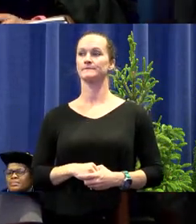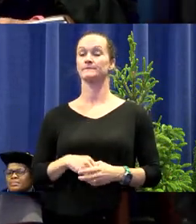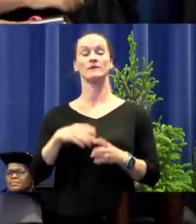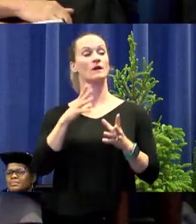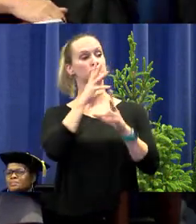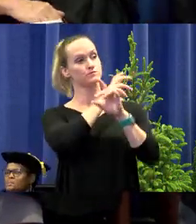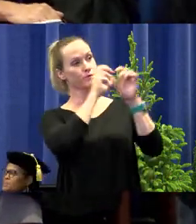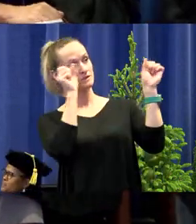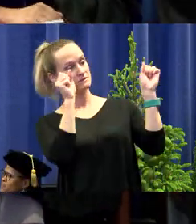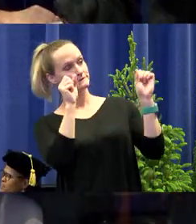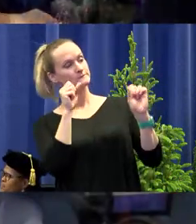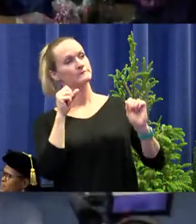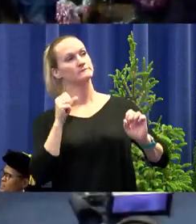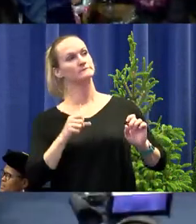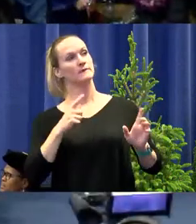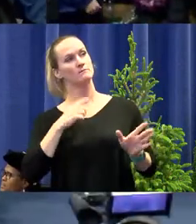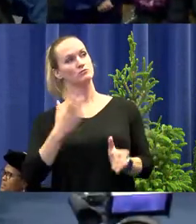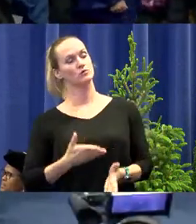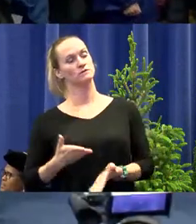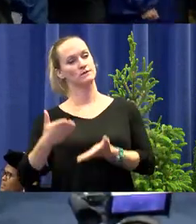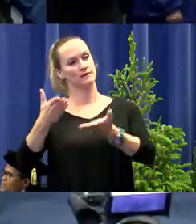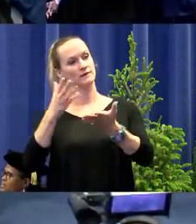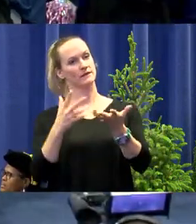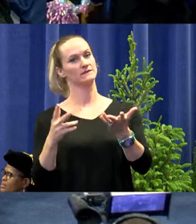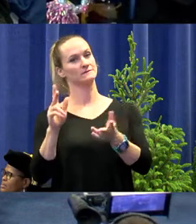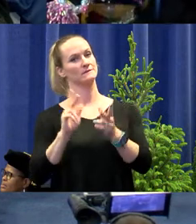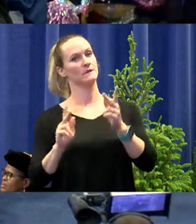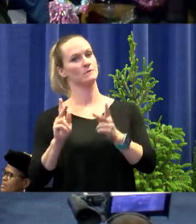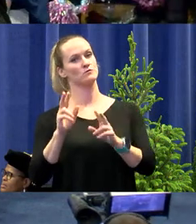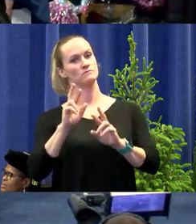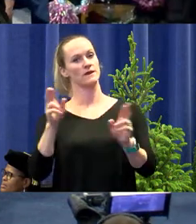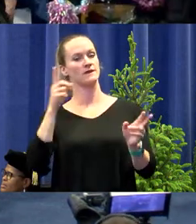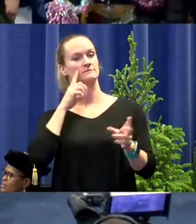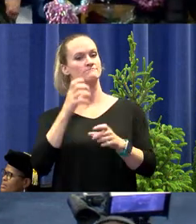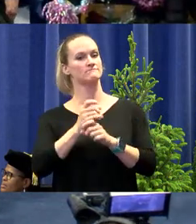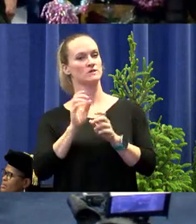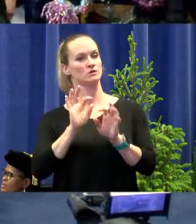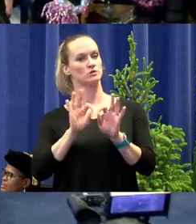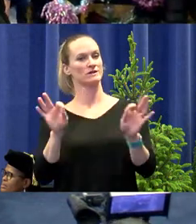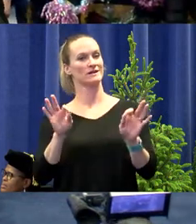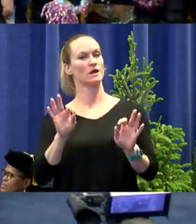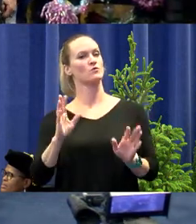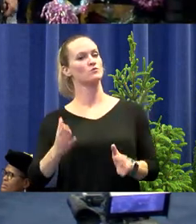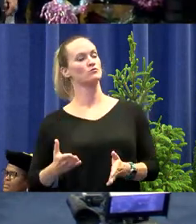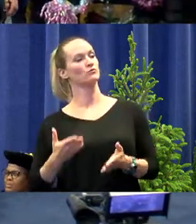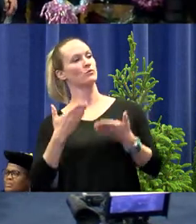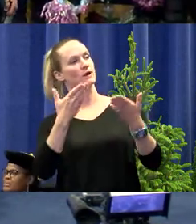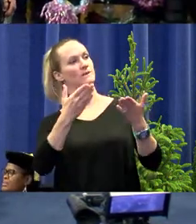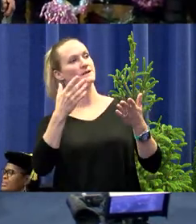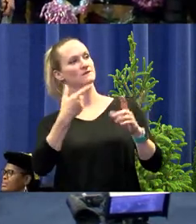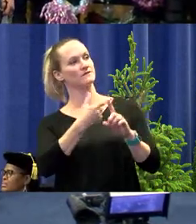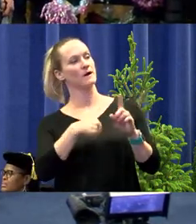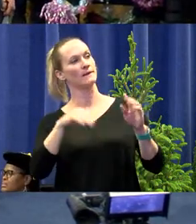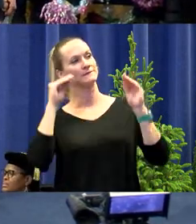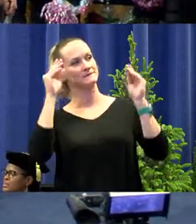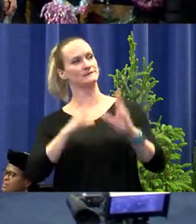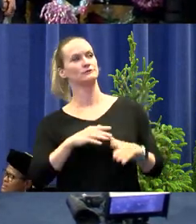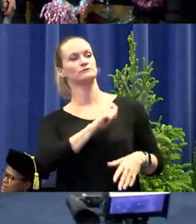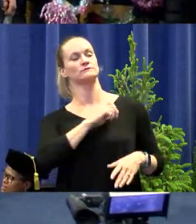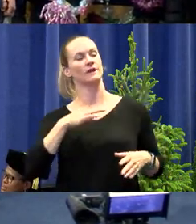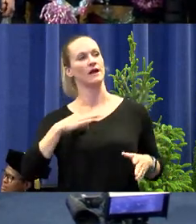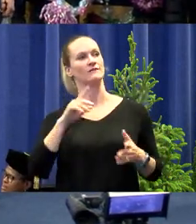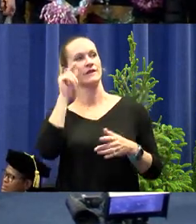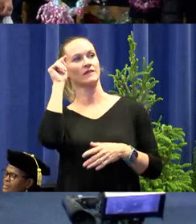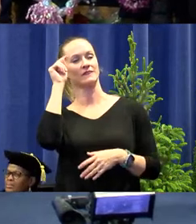President Randhawa, I present these candidates for master's degrees upon the recommendation of their faculty advisors, their thesis